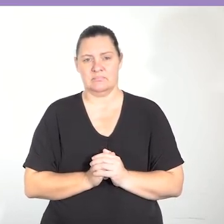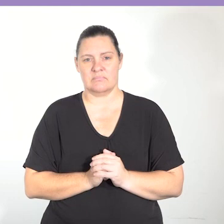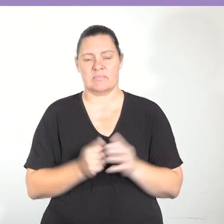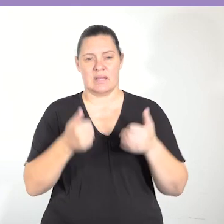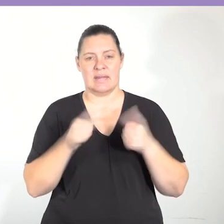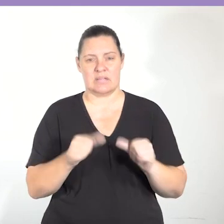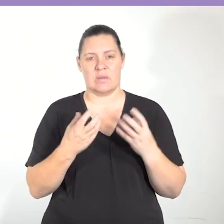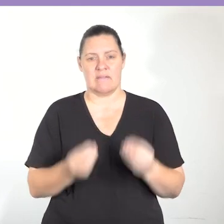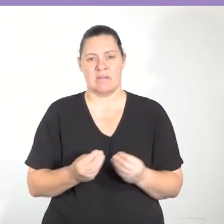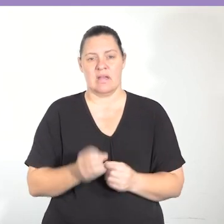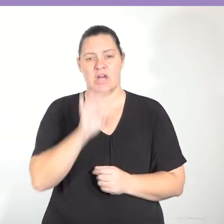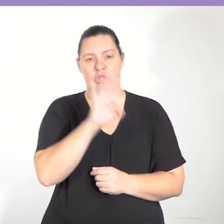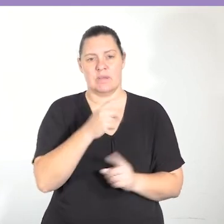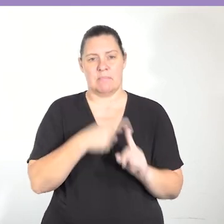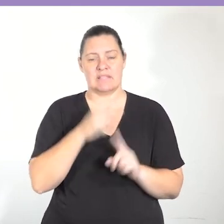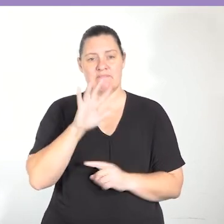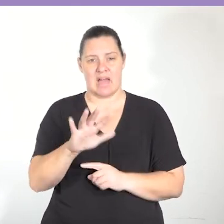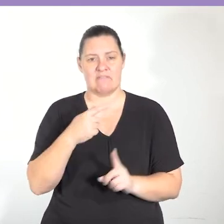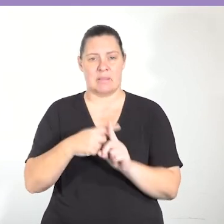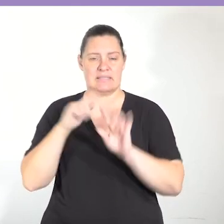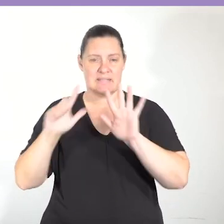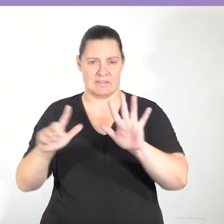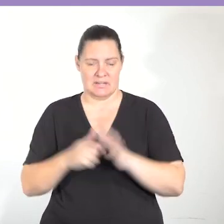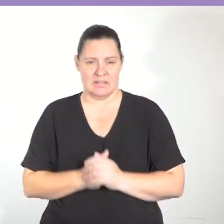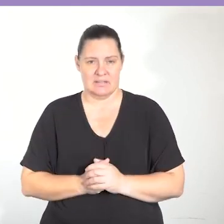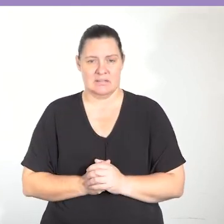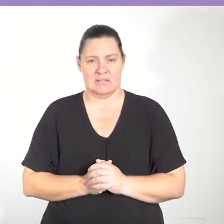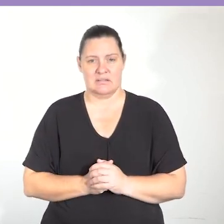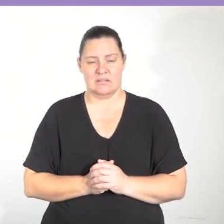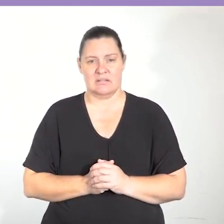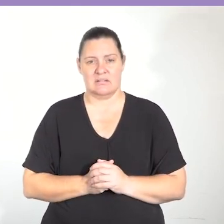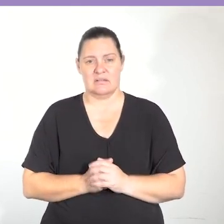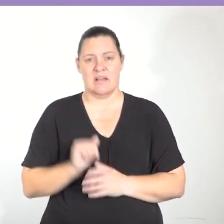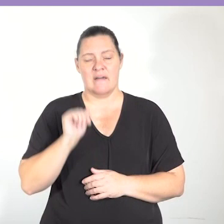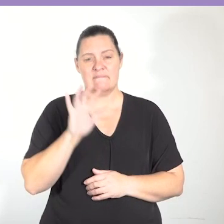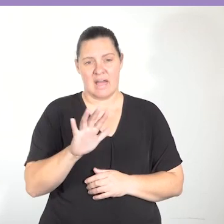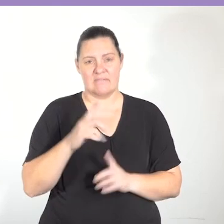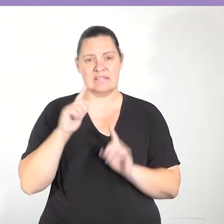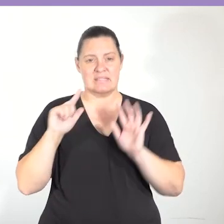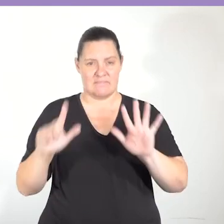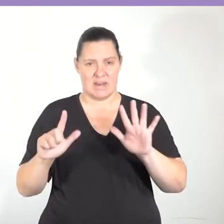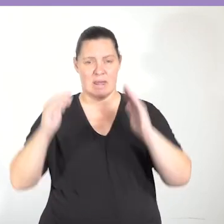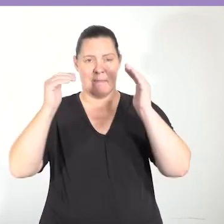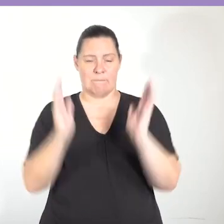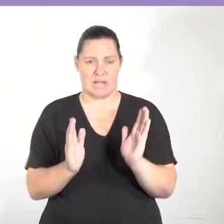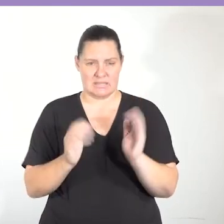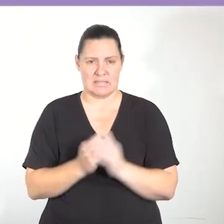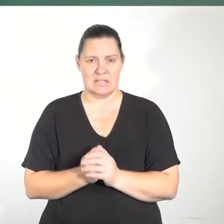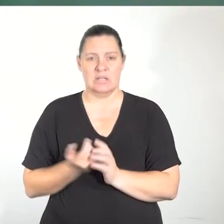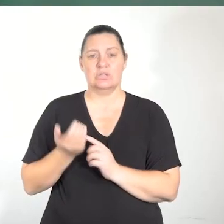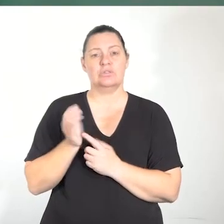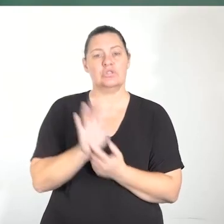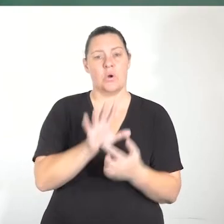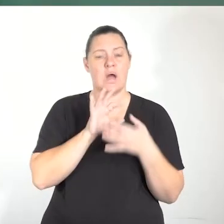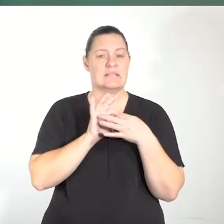Our next one, we have 3 plus 5 plus 7. Now, the 5 and the 7 is in brackets. To demonstrate